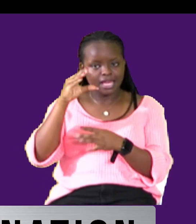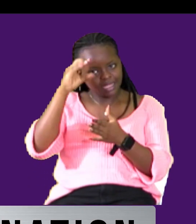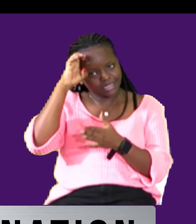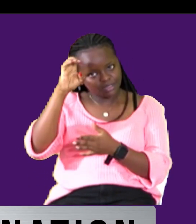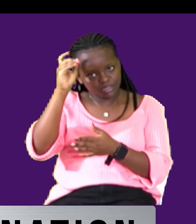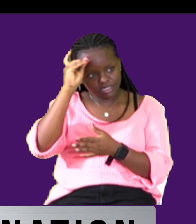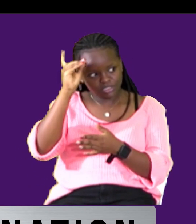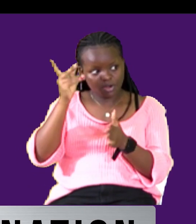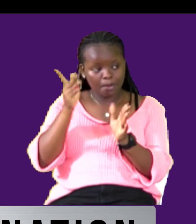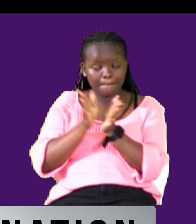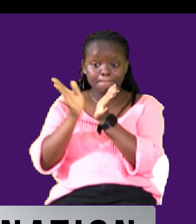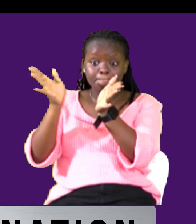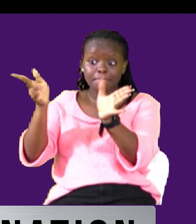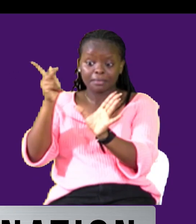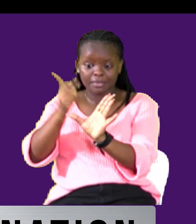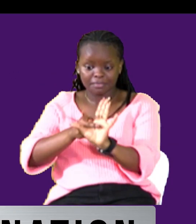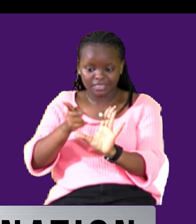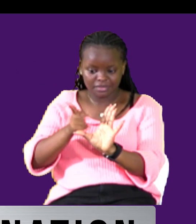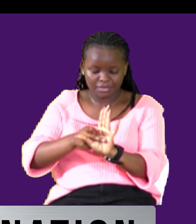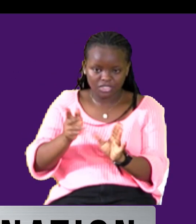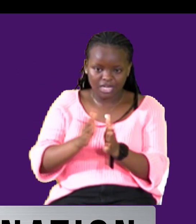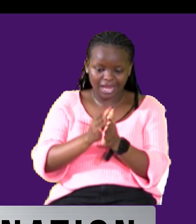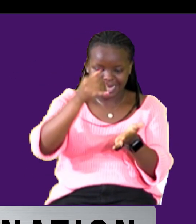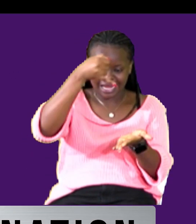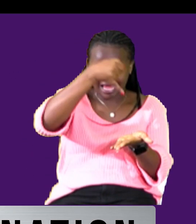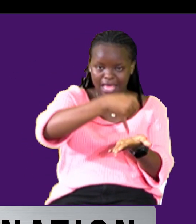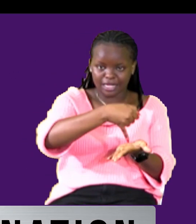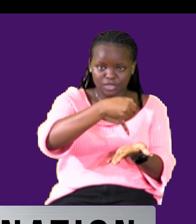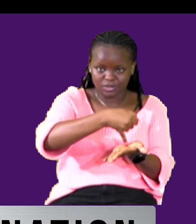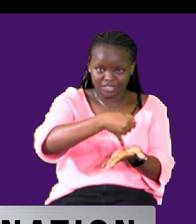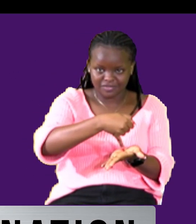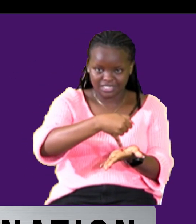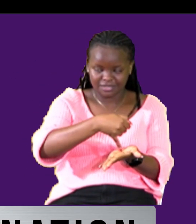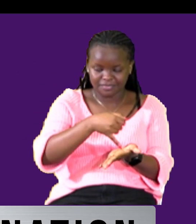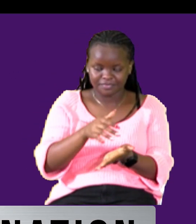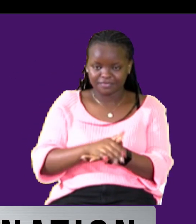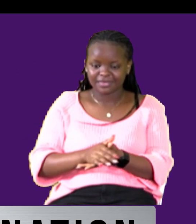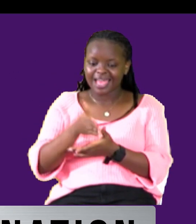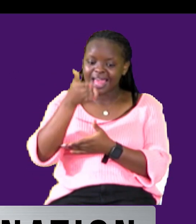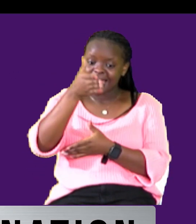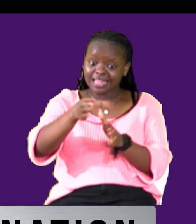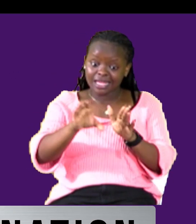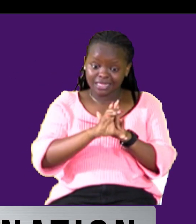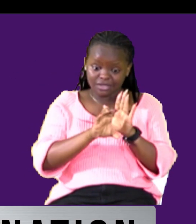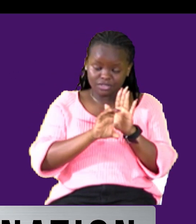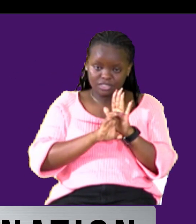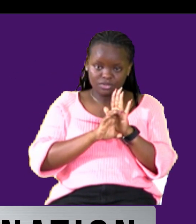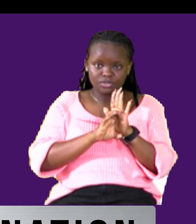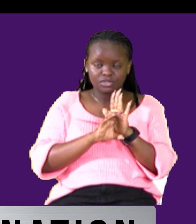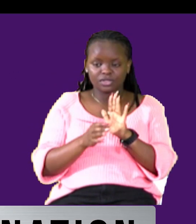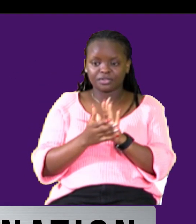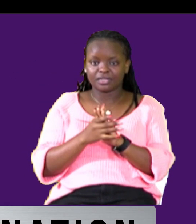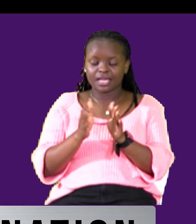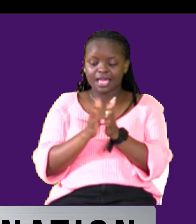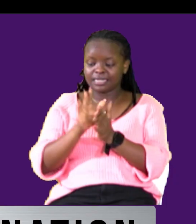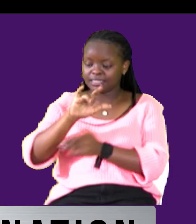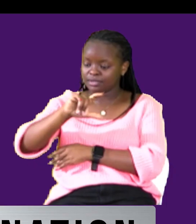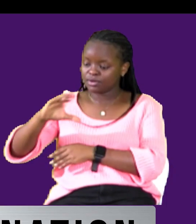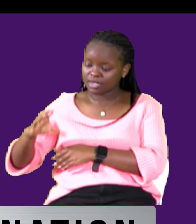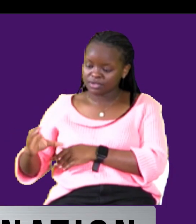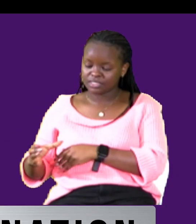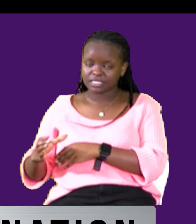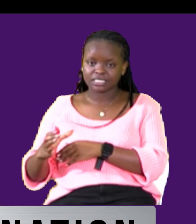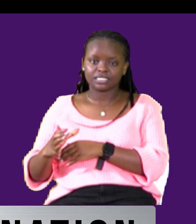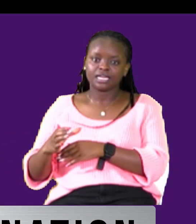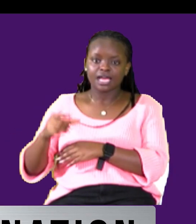and therefore inclusivity. Okay. It was envisaged in the Constitution and in the County Government